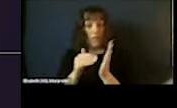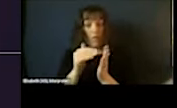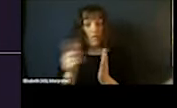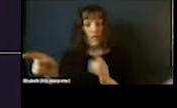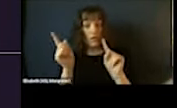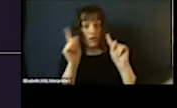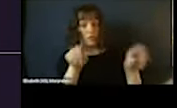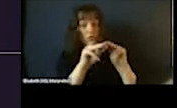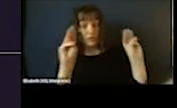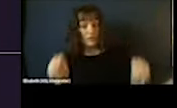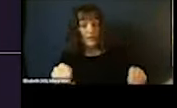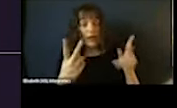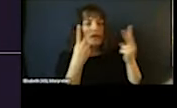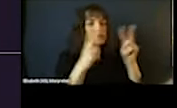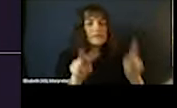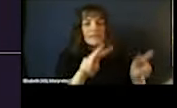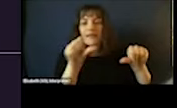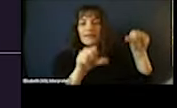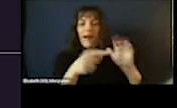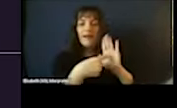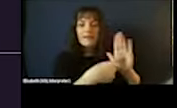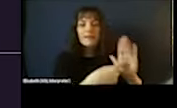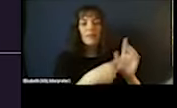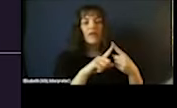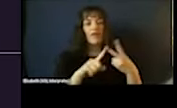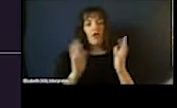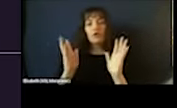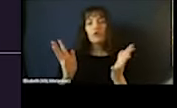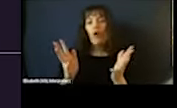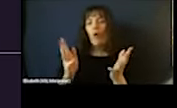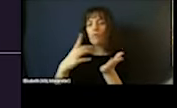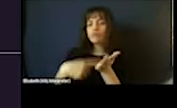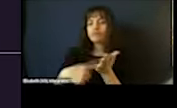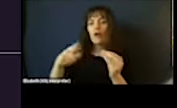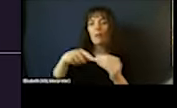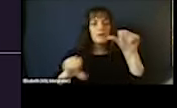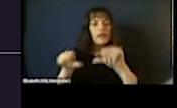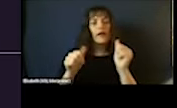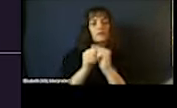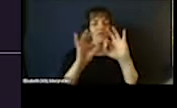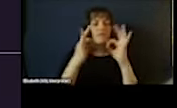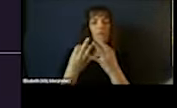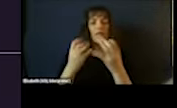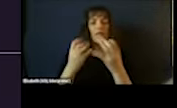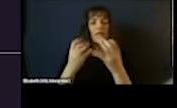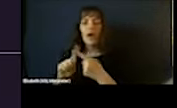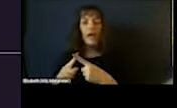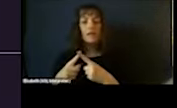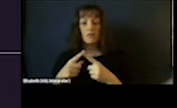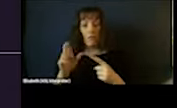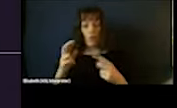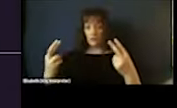exhibit, how often they talk about science with their family or friends. Also, their ability to see themselves or perceive